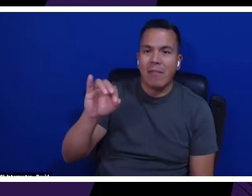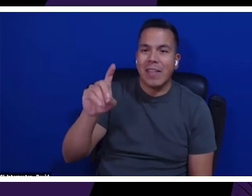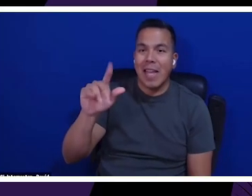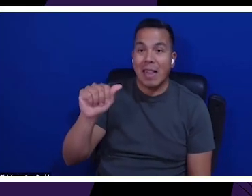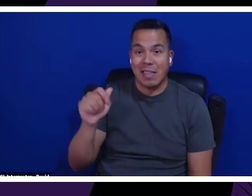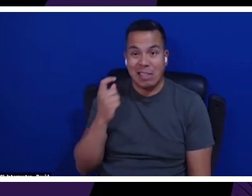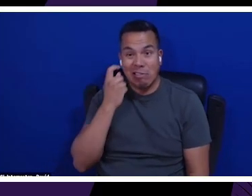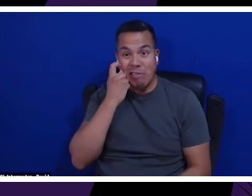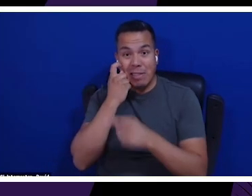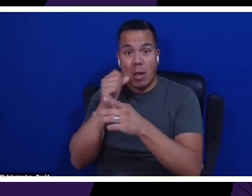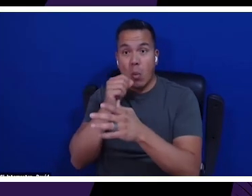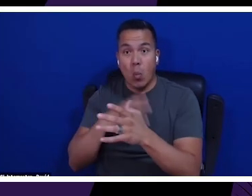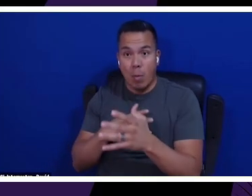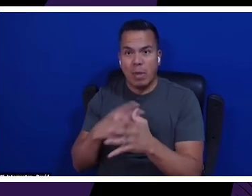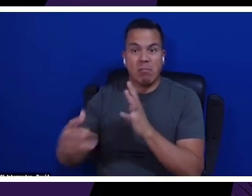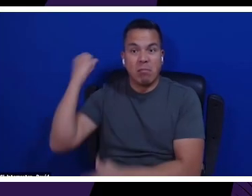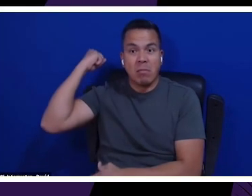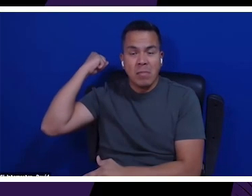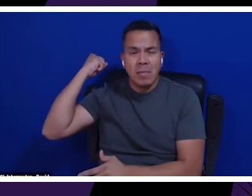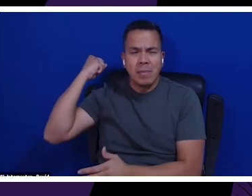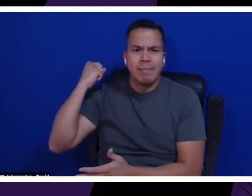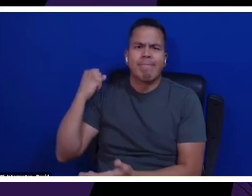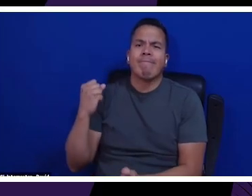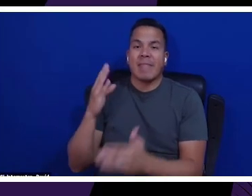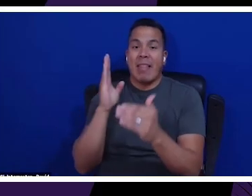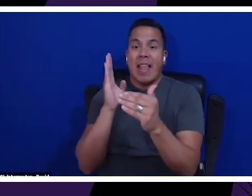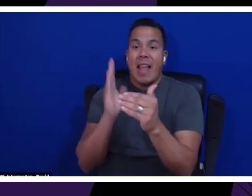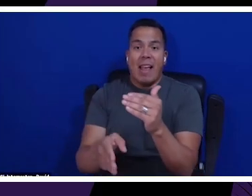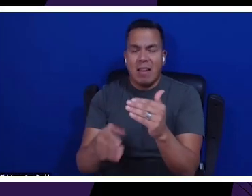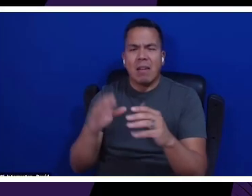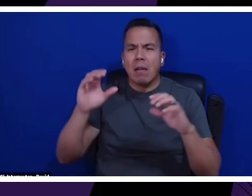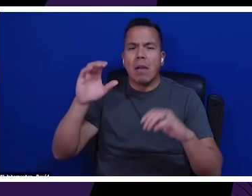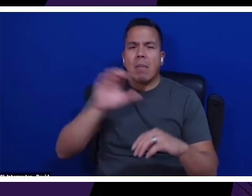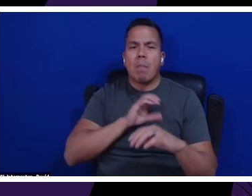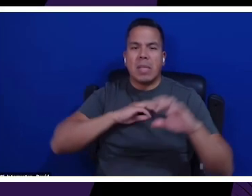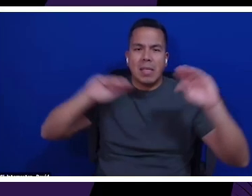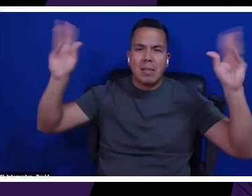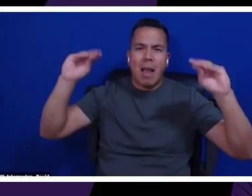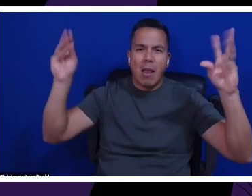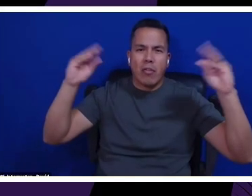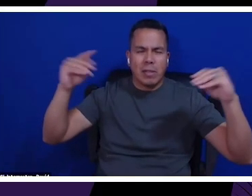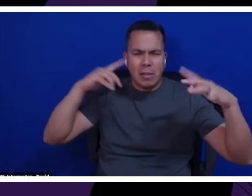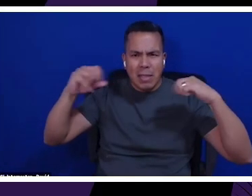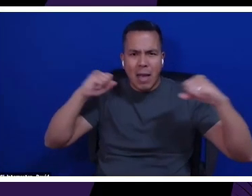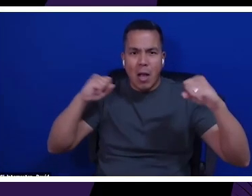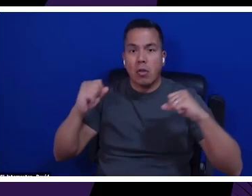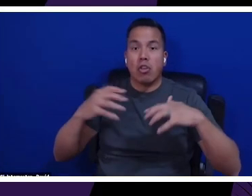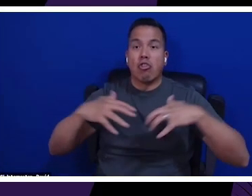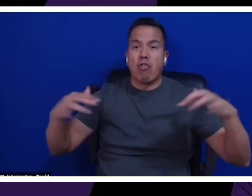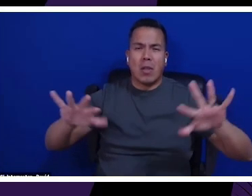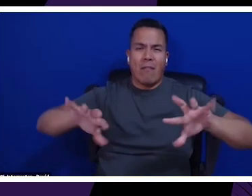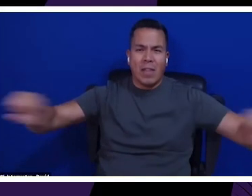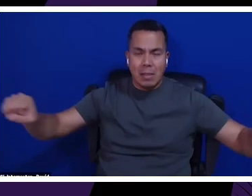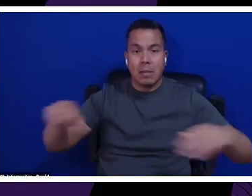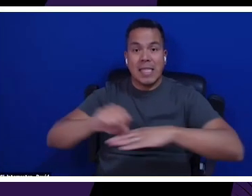disappeared. The scene ends with the sound of police sirens disrupting the chants. The music halts abruptly and the crowd flees, leaving the stage